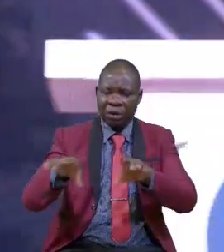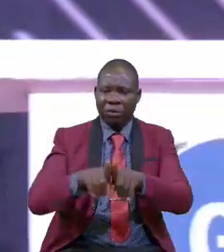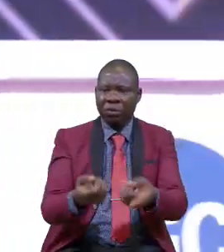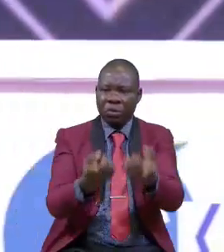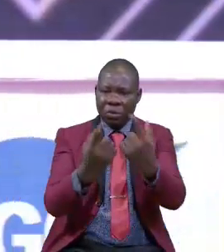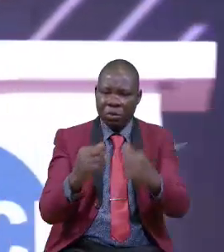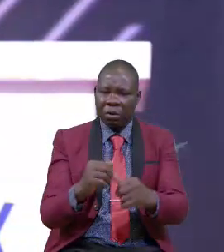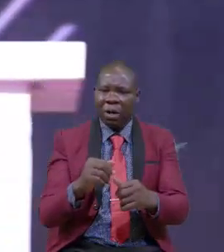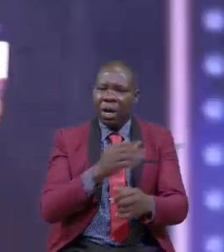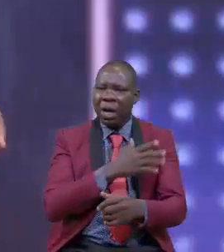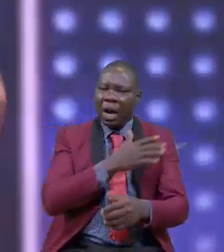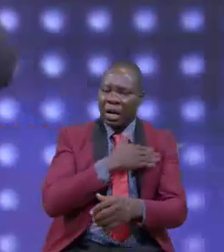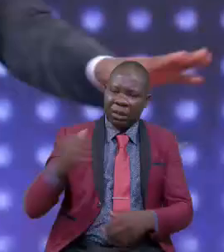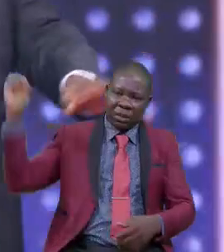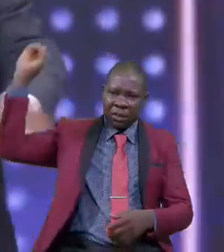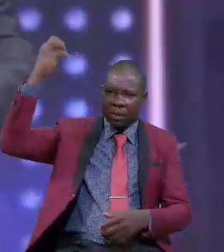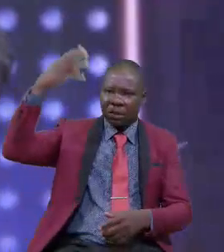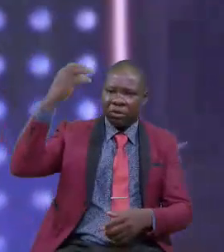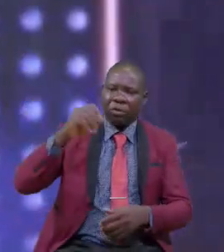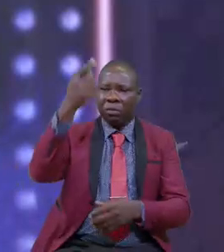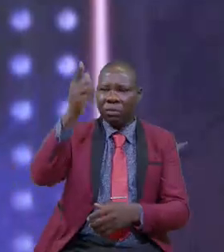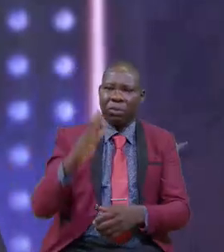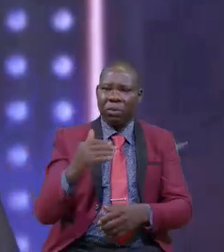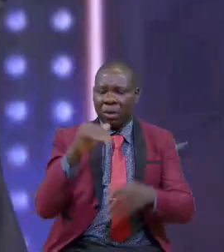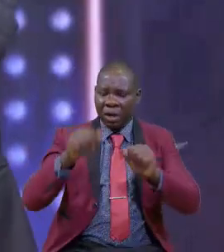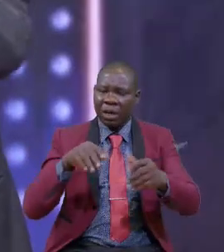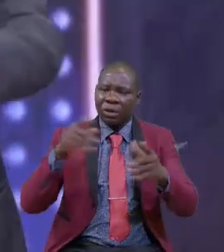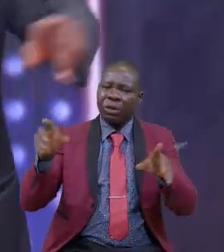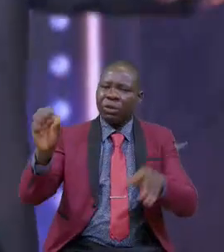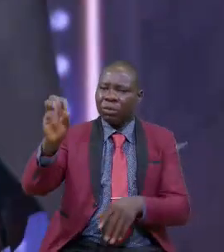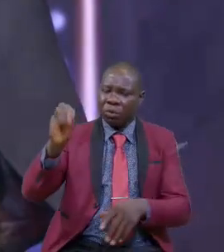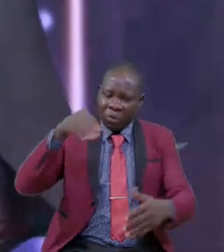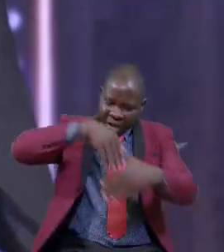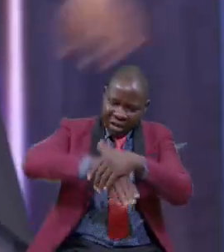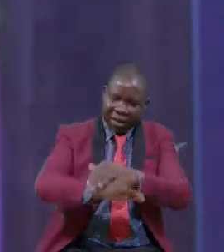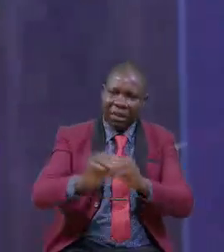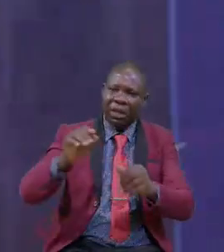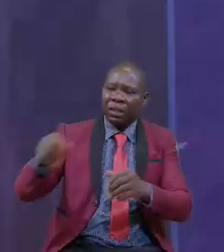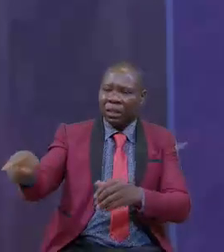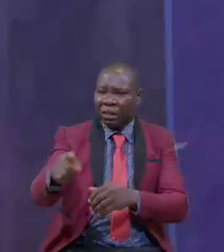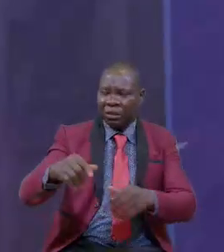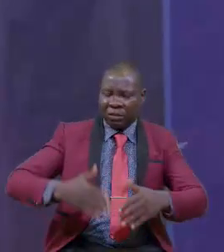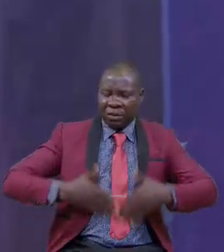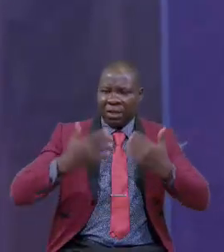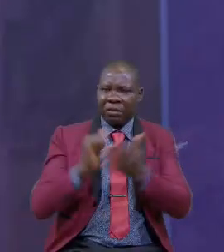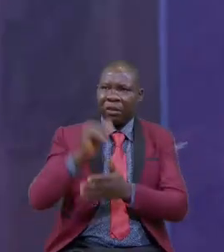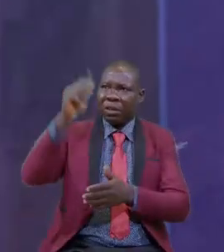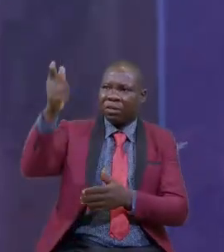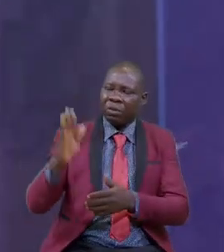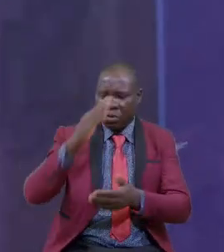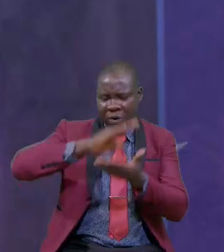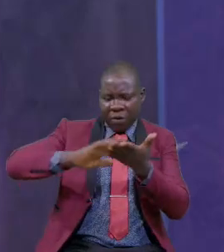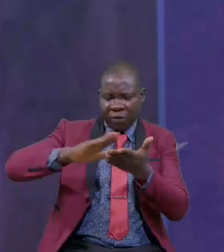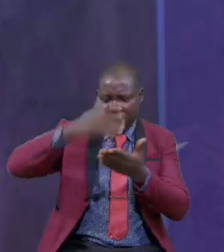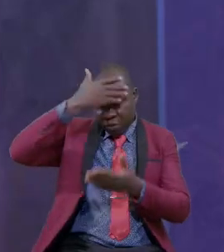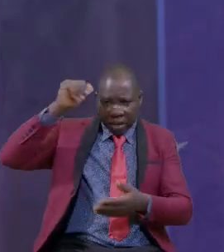the grace of God can so penetrate his life that God forgets his past, and then he renews his